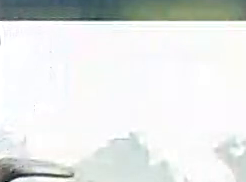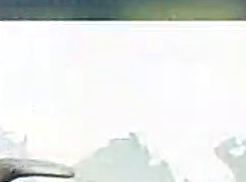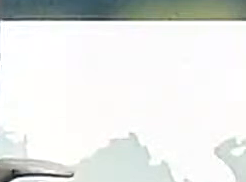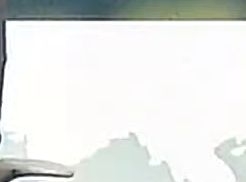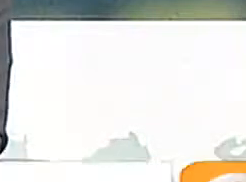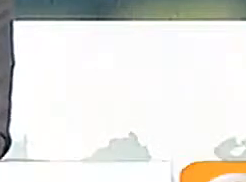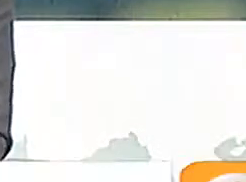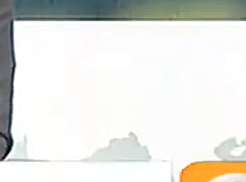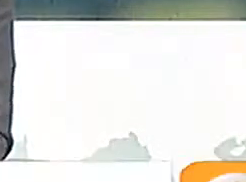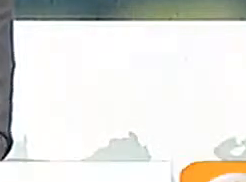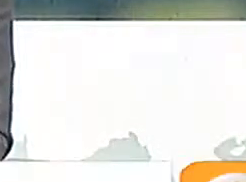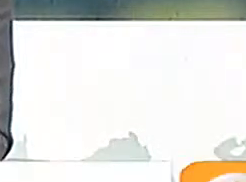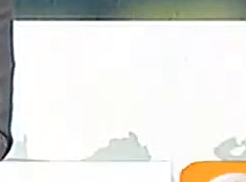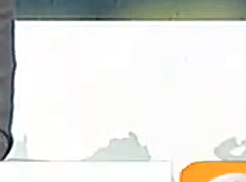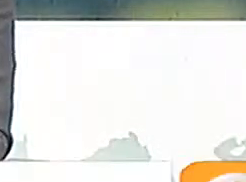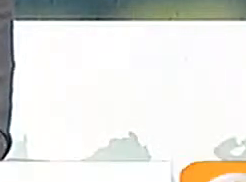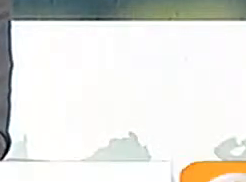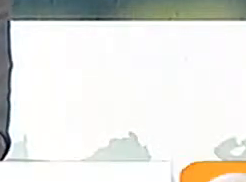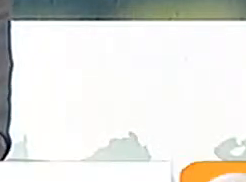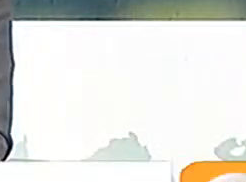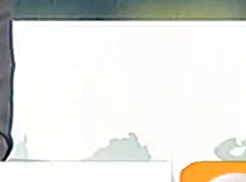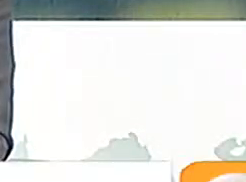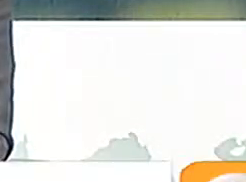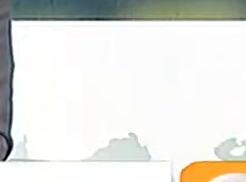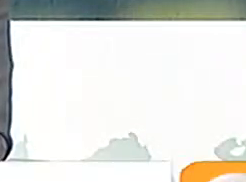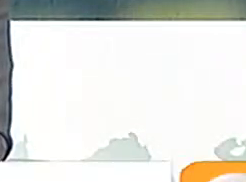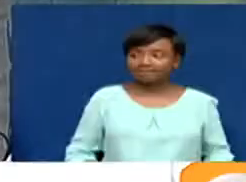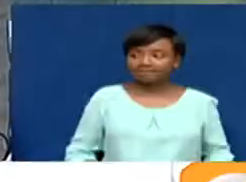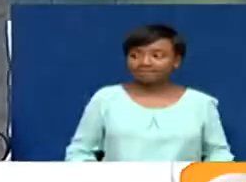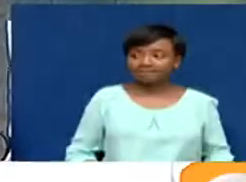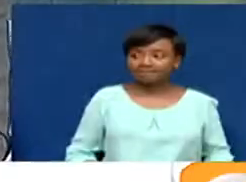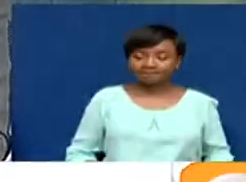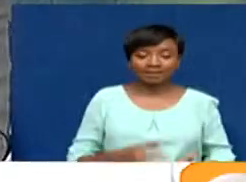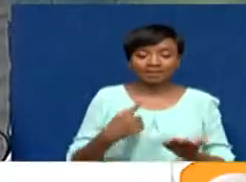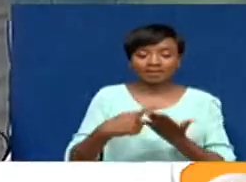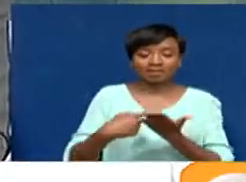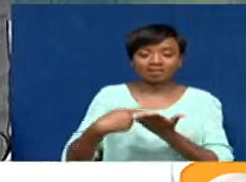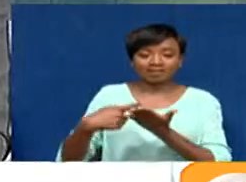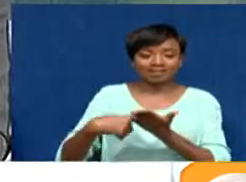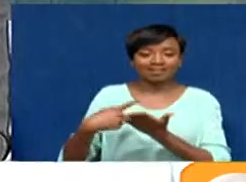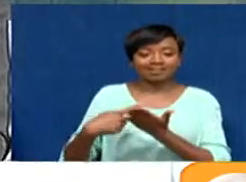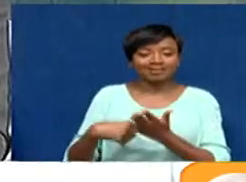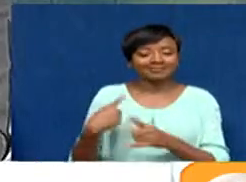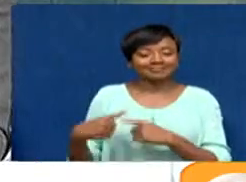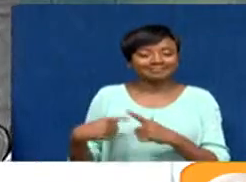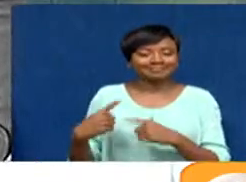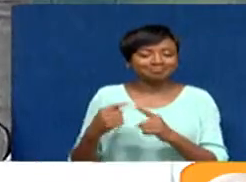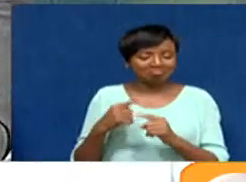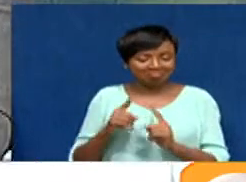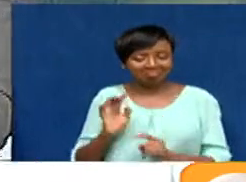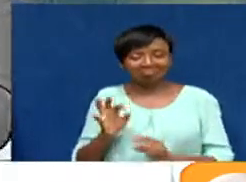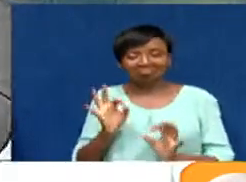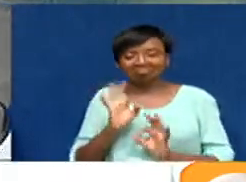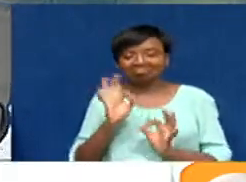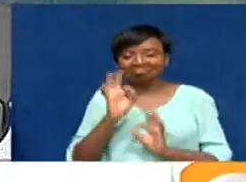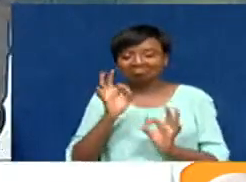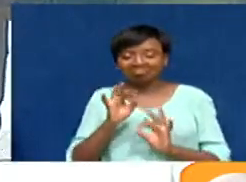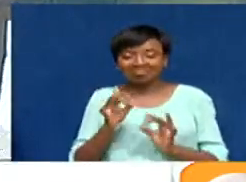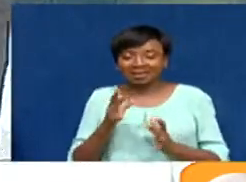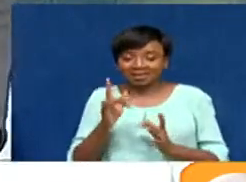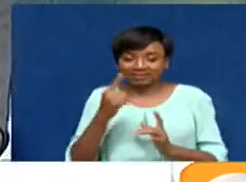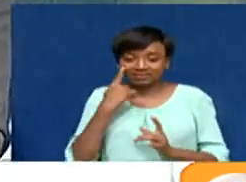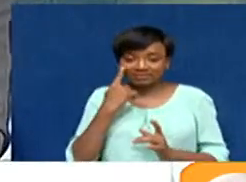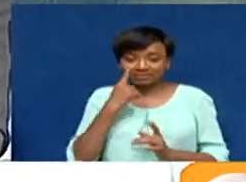Thanks for staying with us. Discussion that's been happening both on and off live TV, but a very interesting one at that. And these are some of your